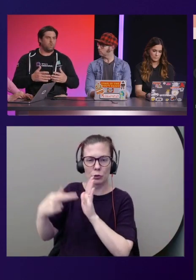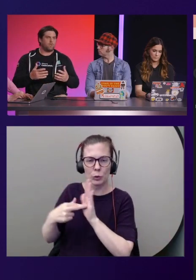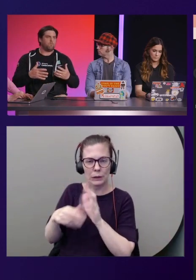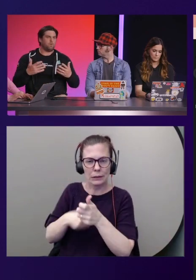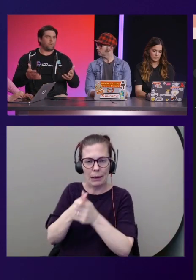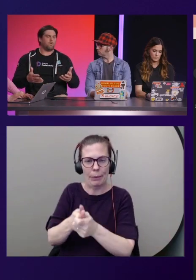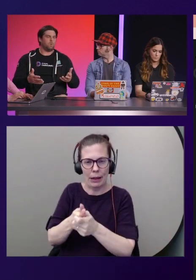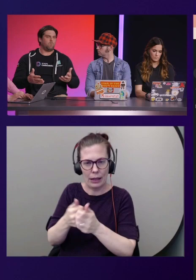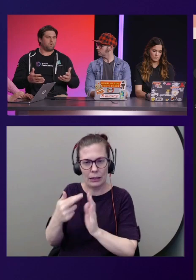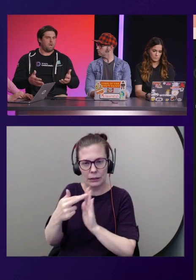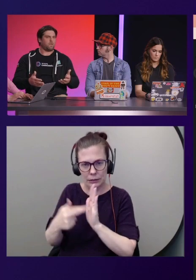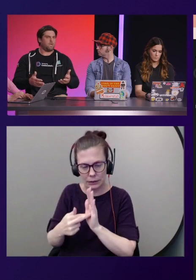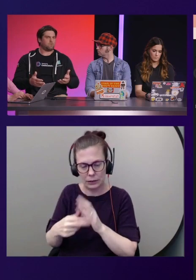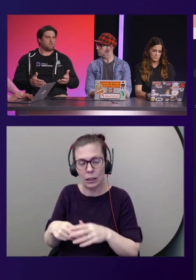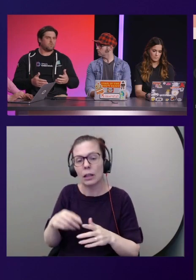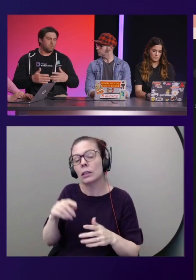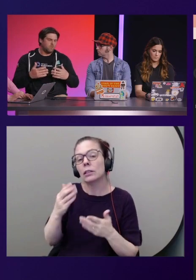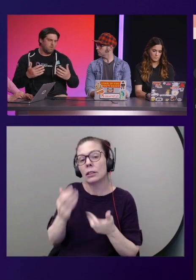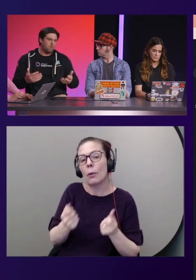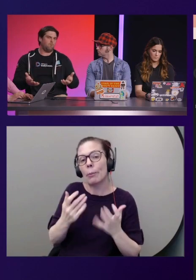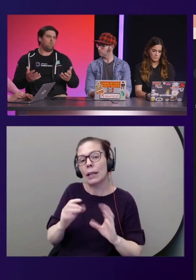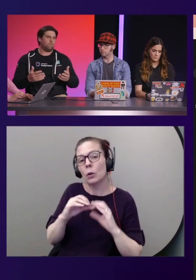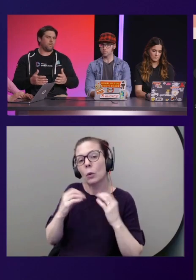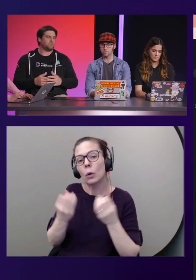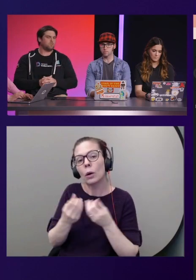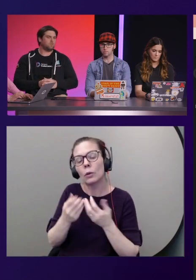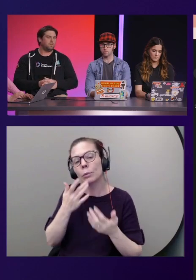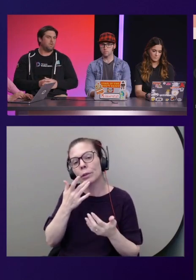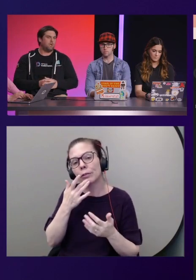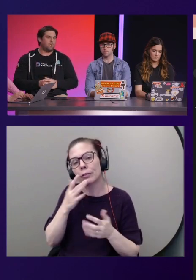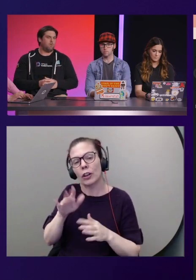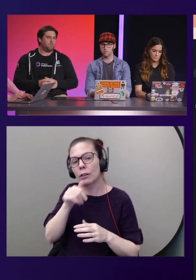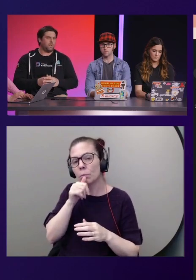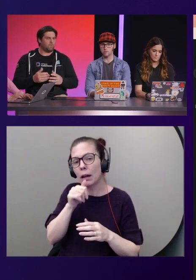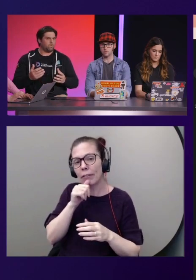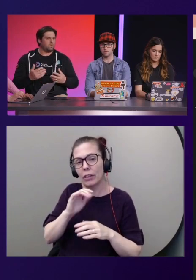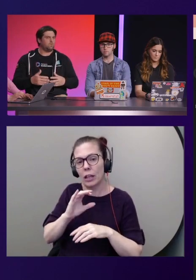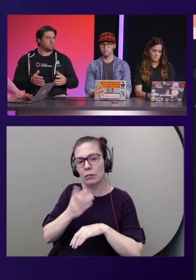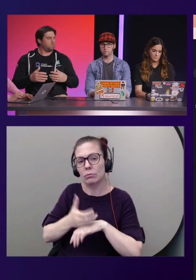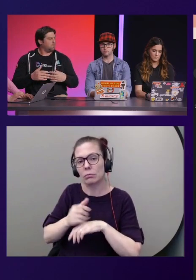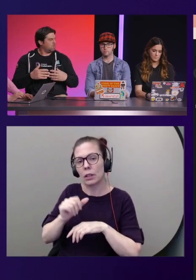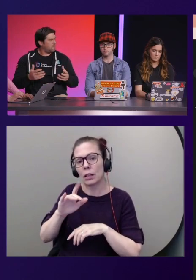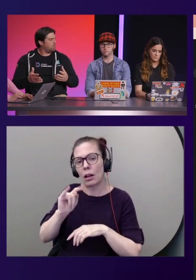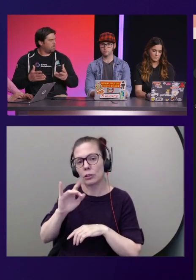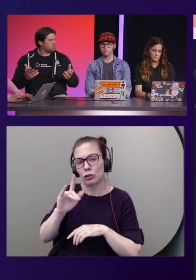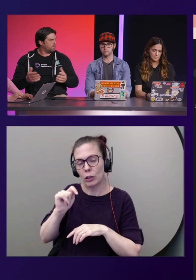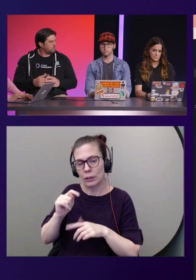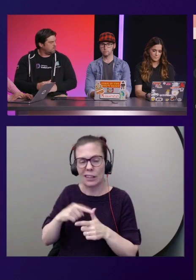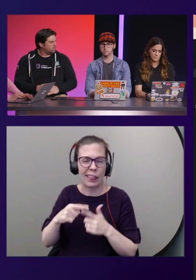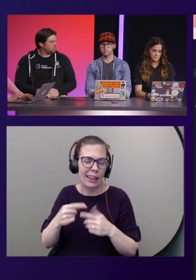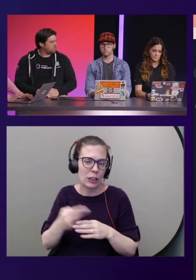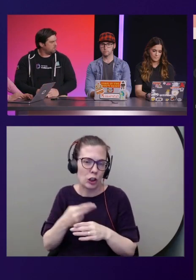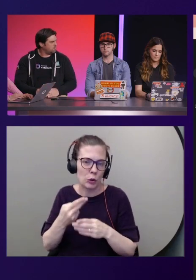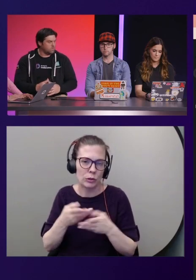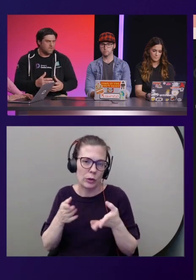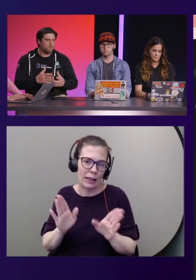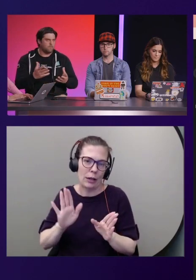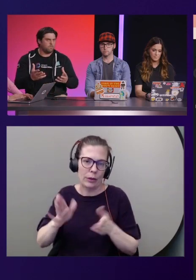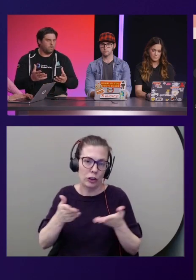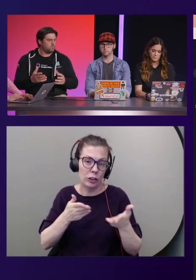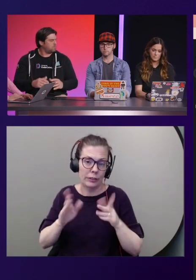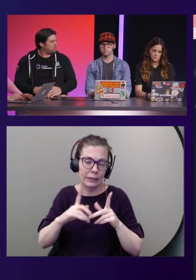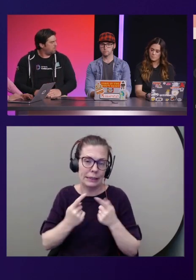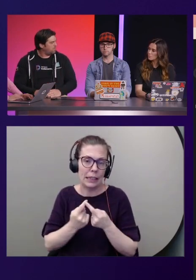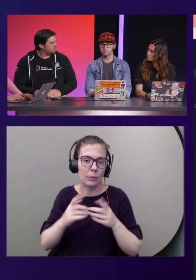organizations want to build their own private constructs with their own conventions, and then reuse them or enable their service teams to adopt